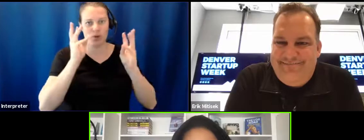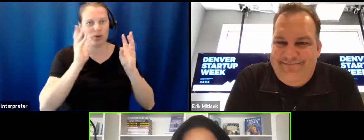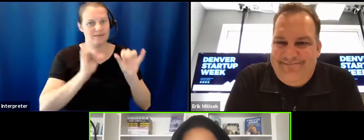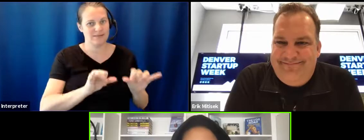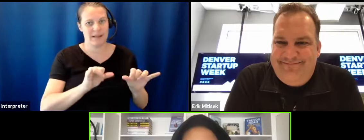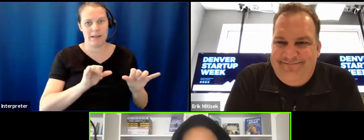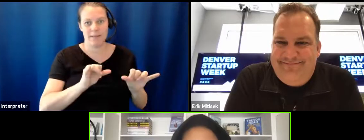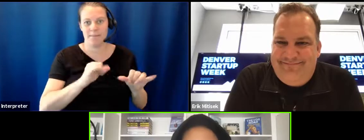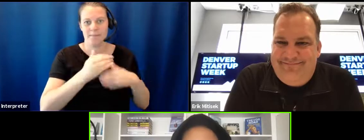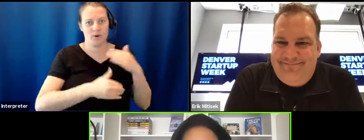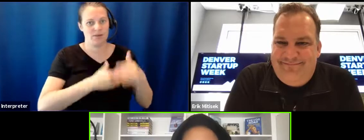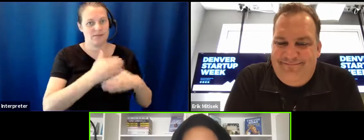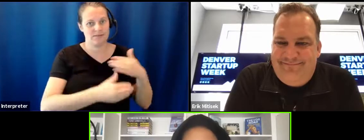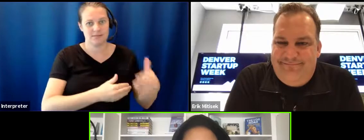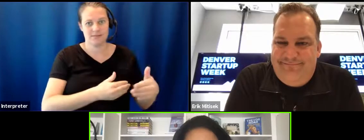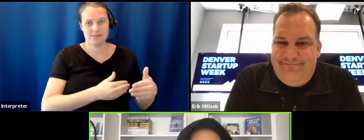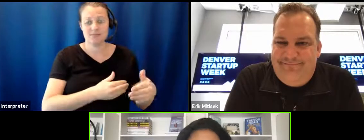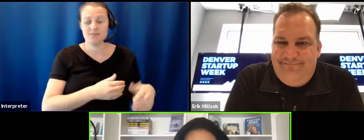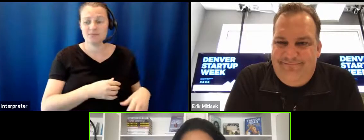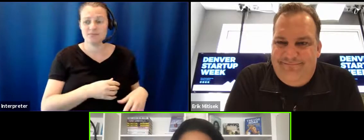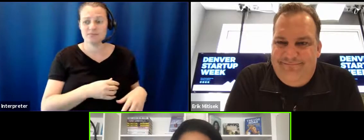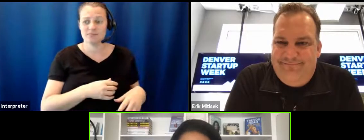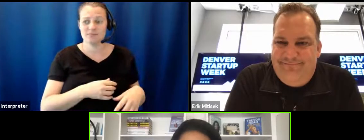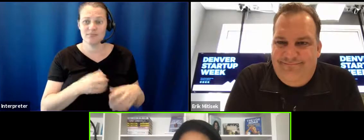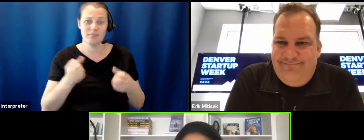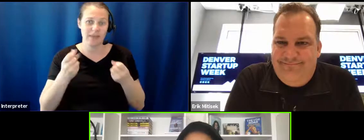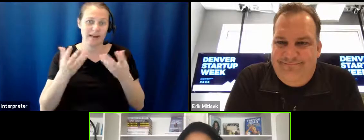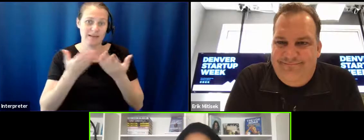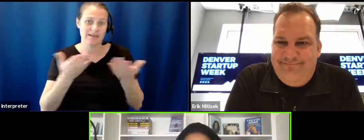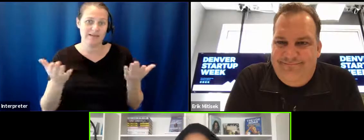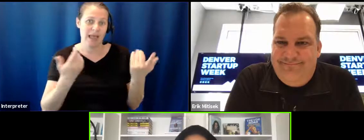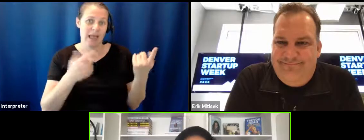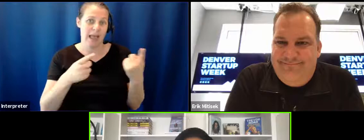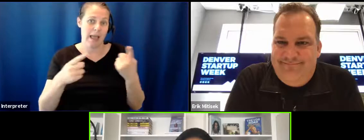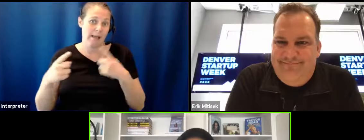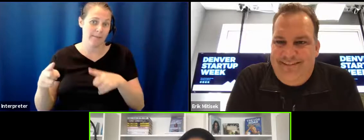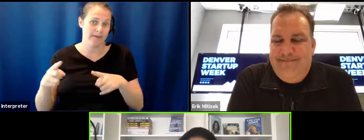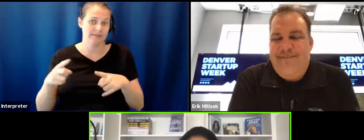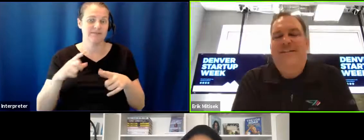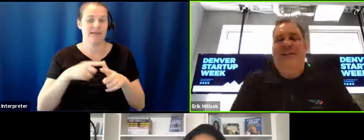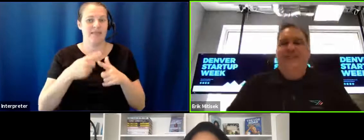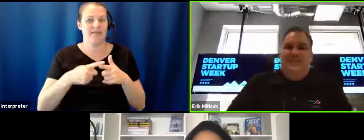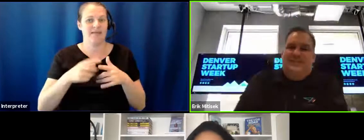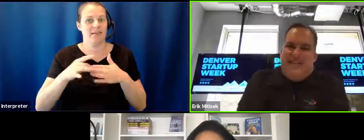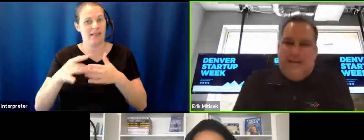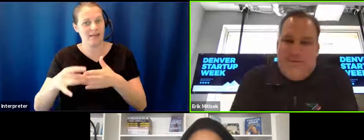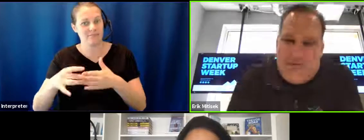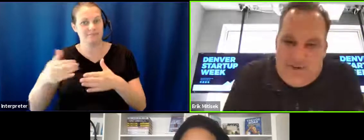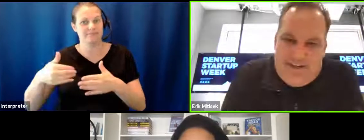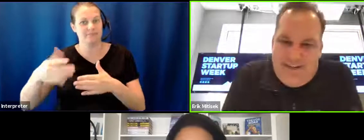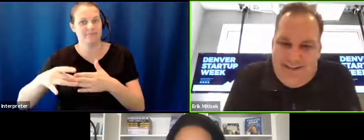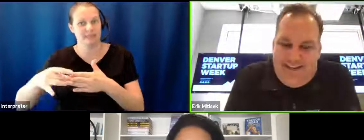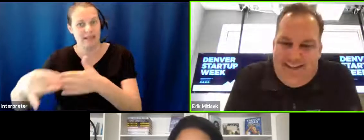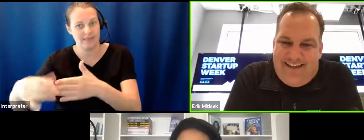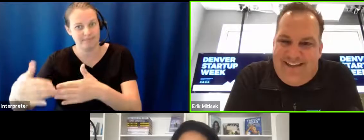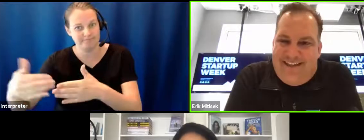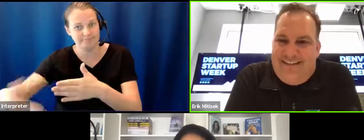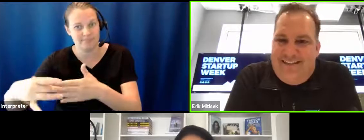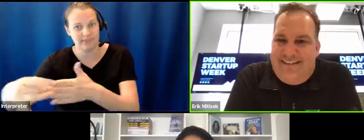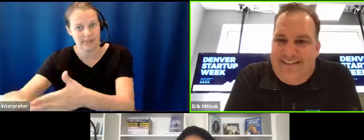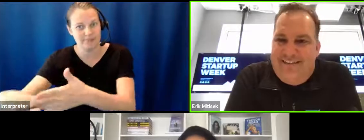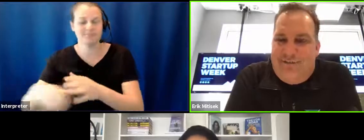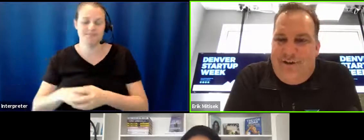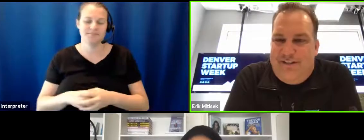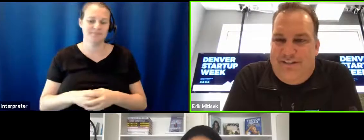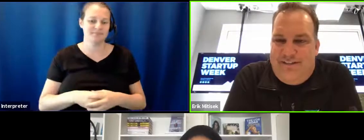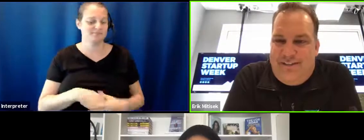a lot of it happened organically and then it fed off of itself. Well, congratulations, incredible story. And